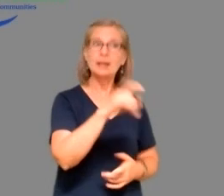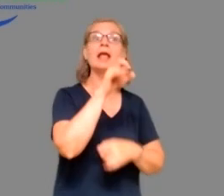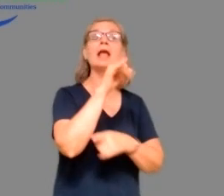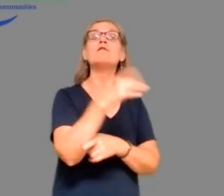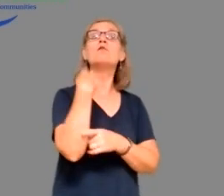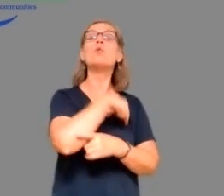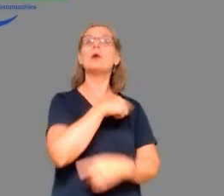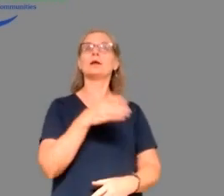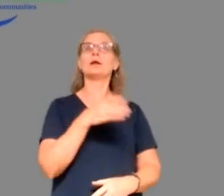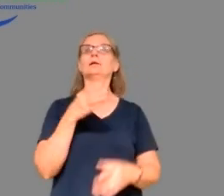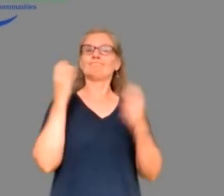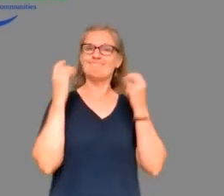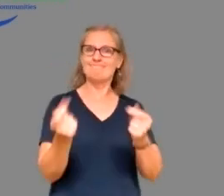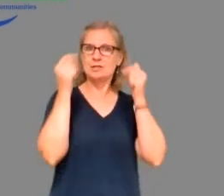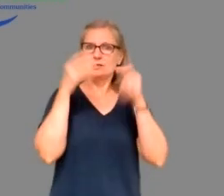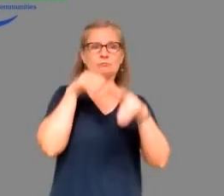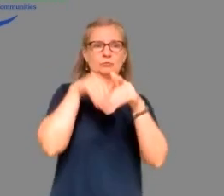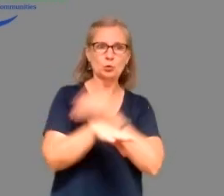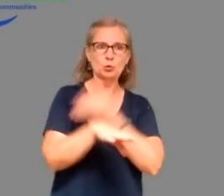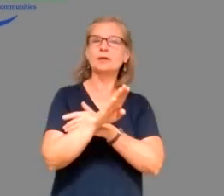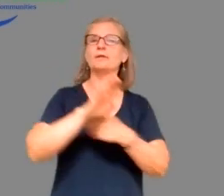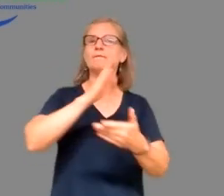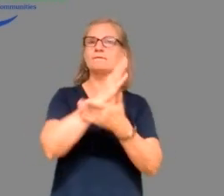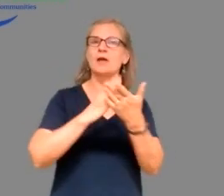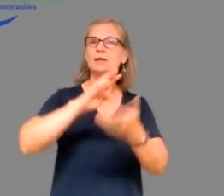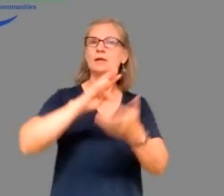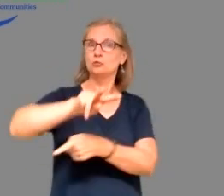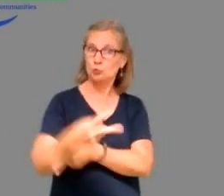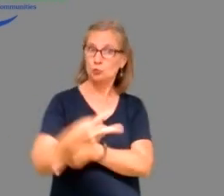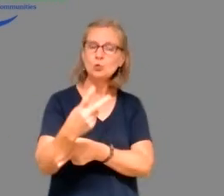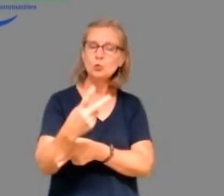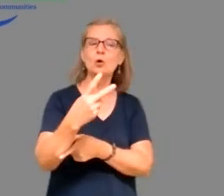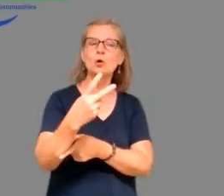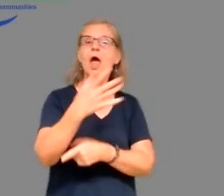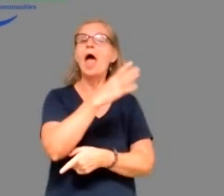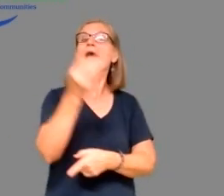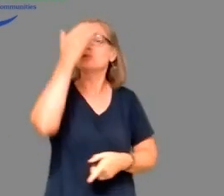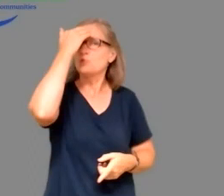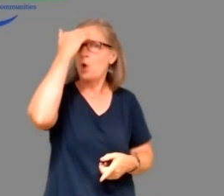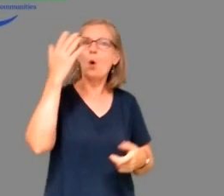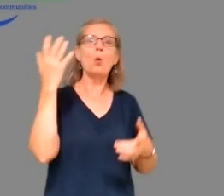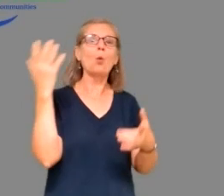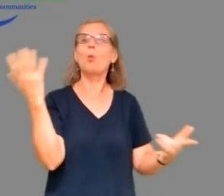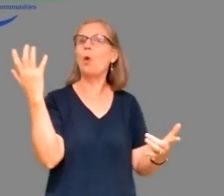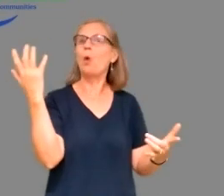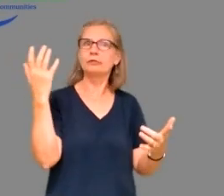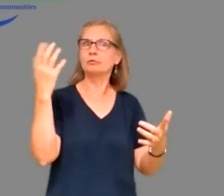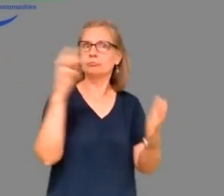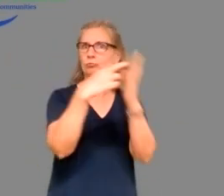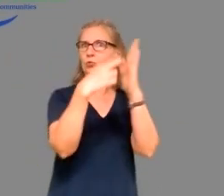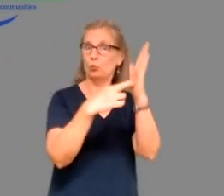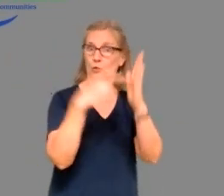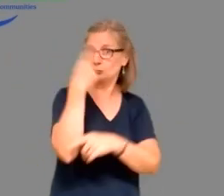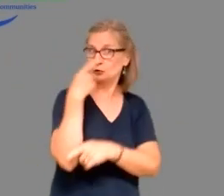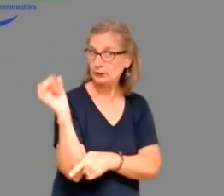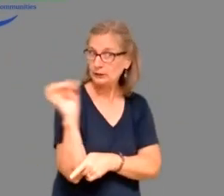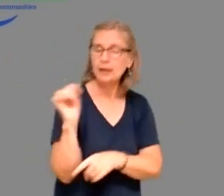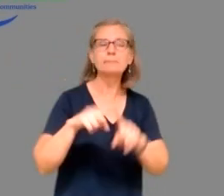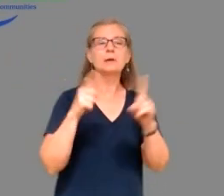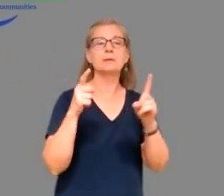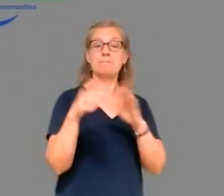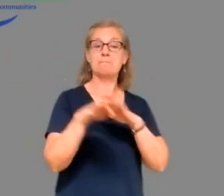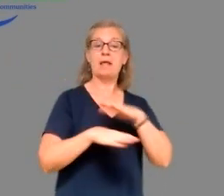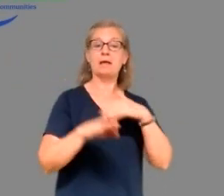we know a little bit better what that guidance looks like. We could probably have a better answer. Based on the guidance right now, it